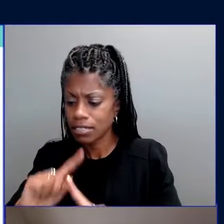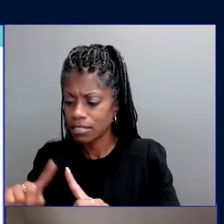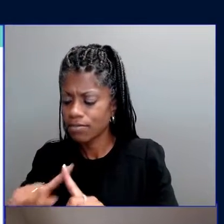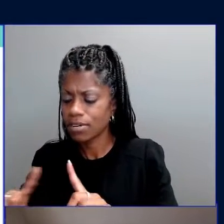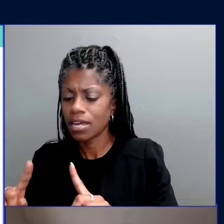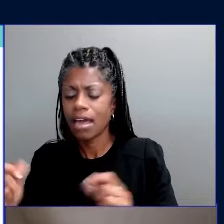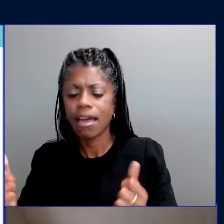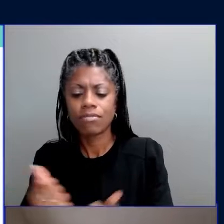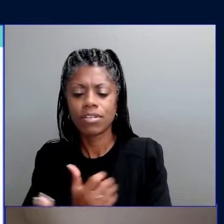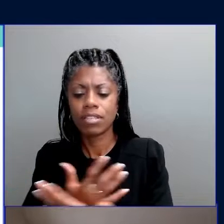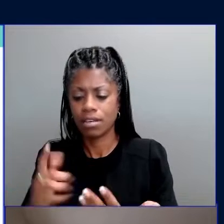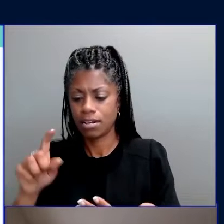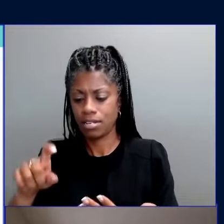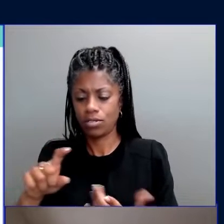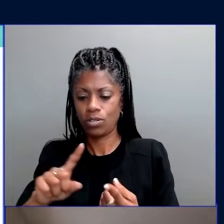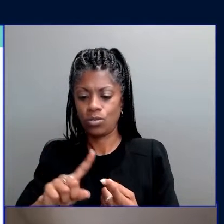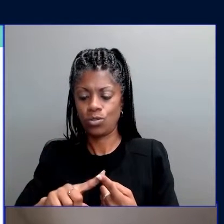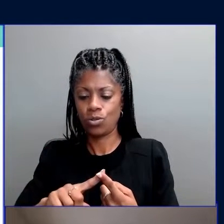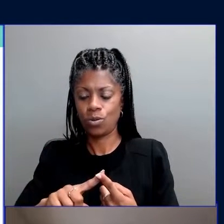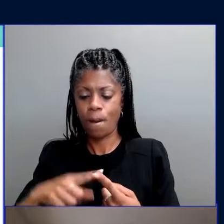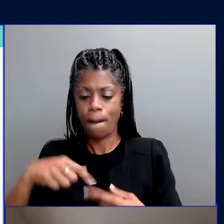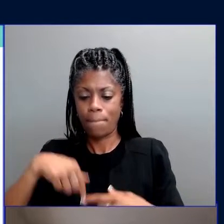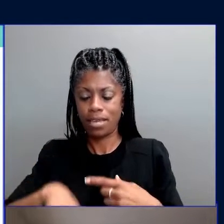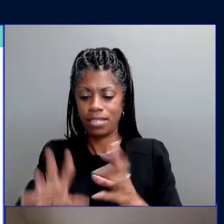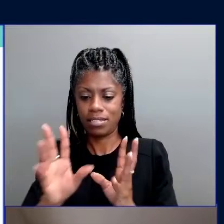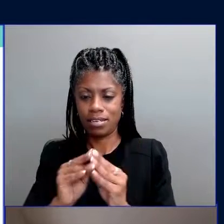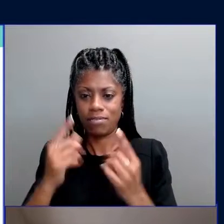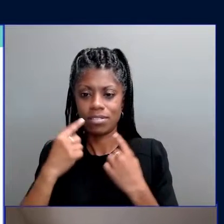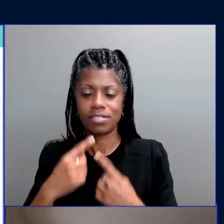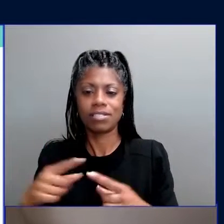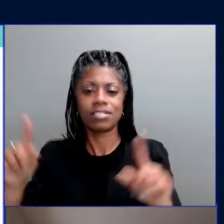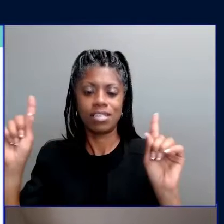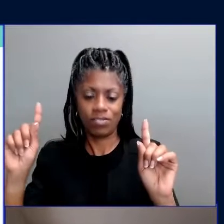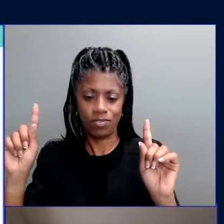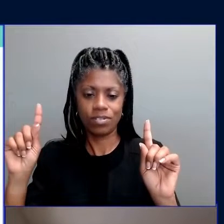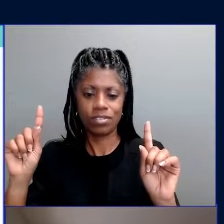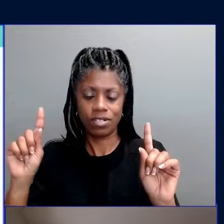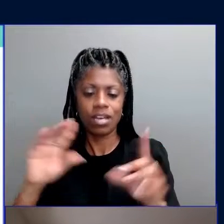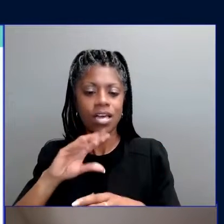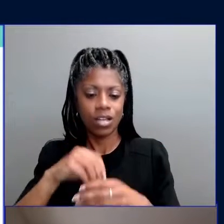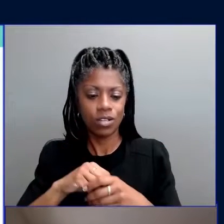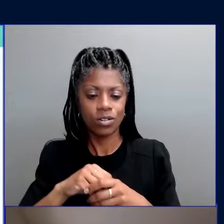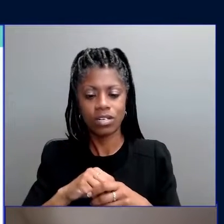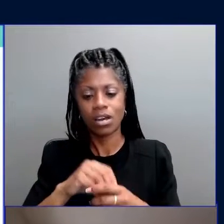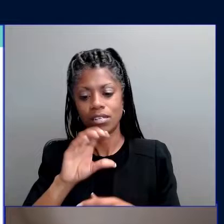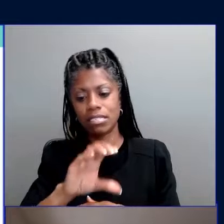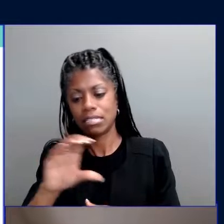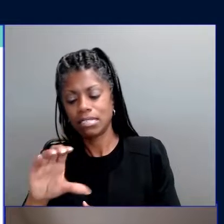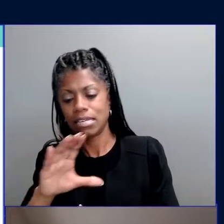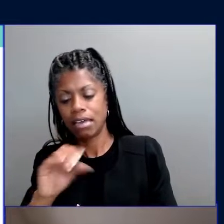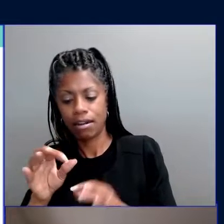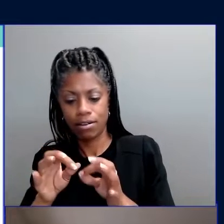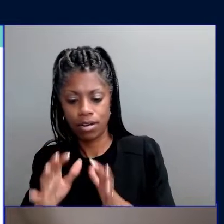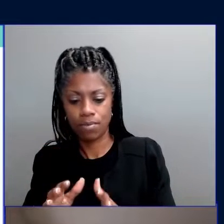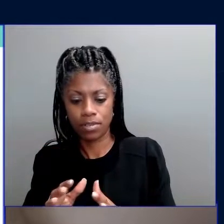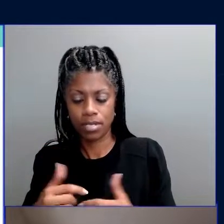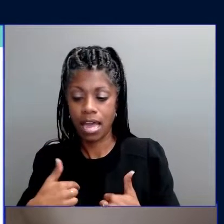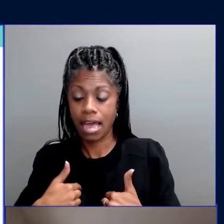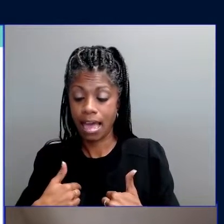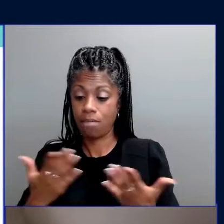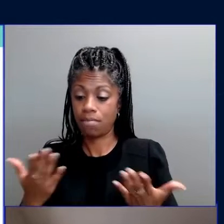conference happen, including our captioners and interpreters. I'm here today with an